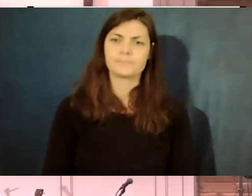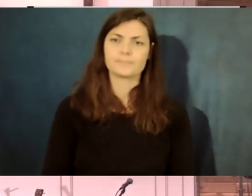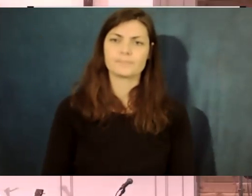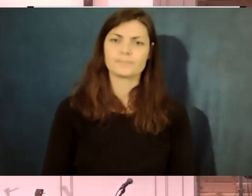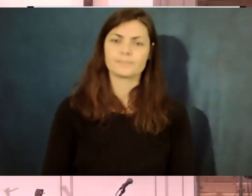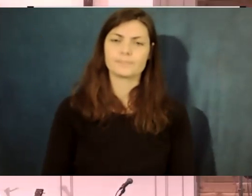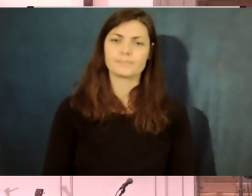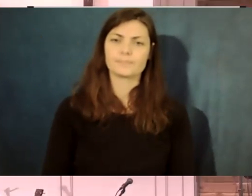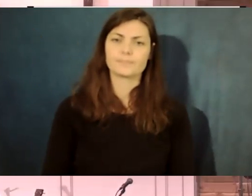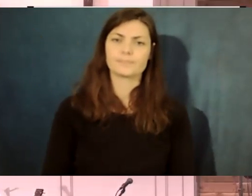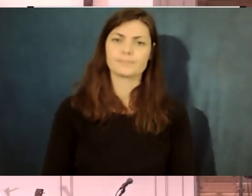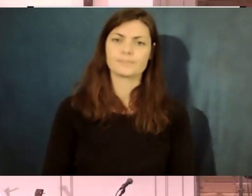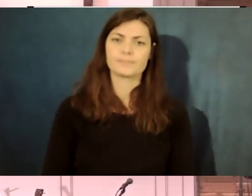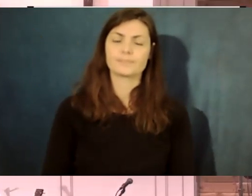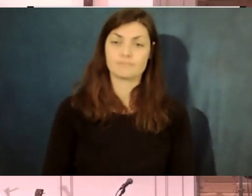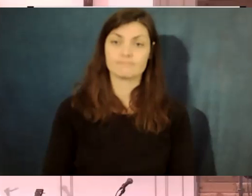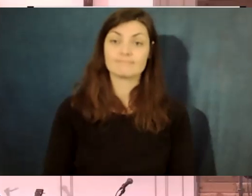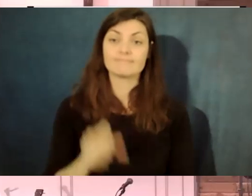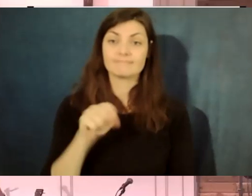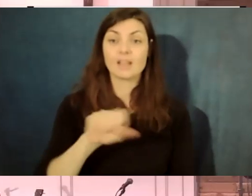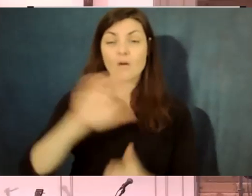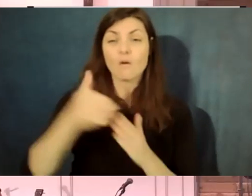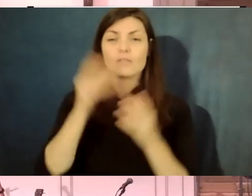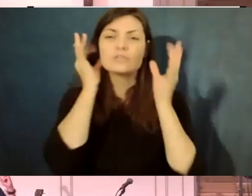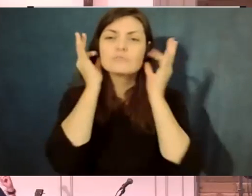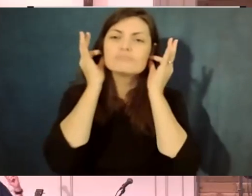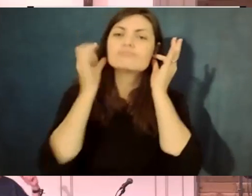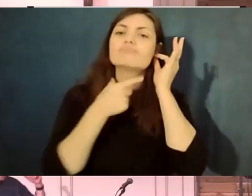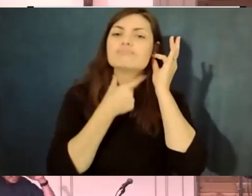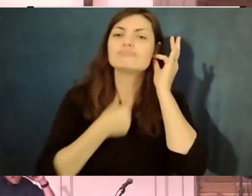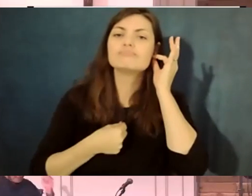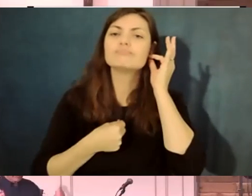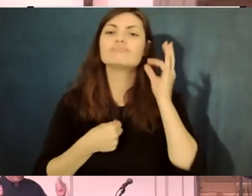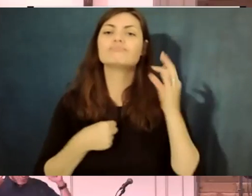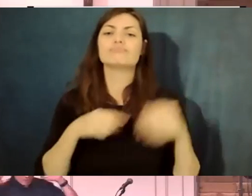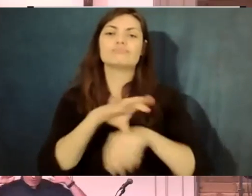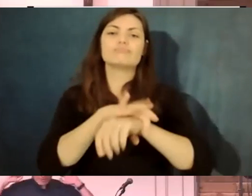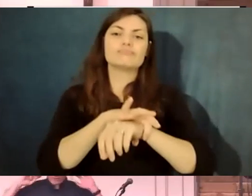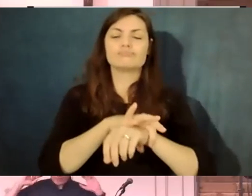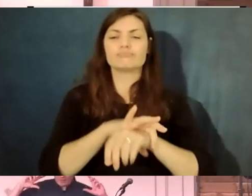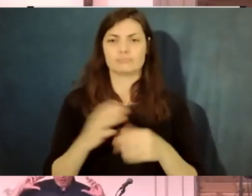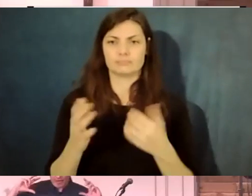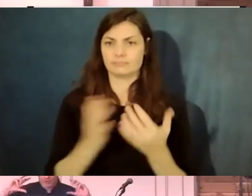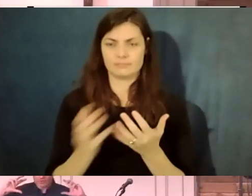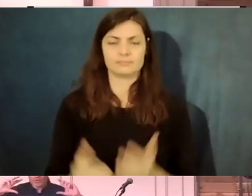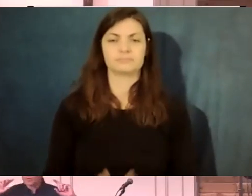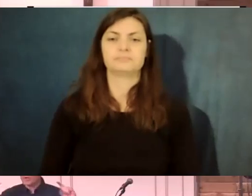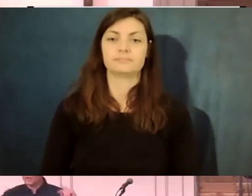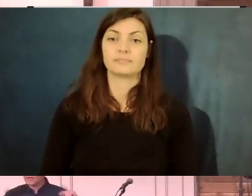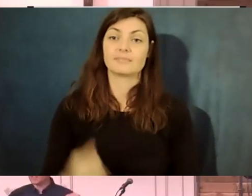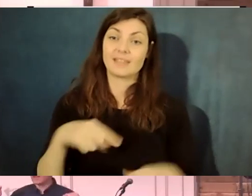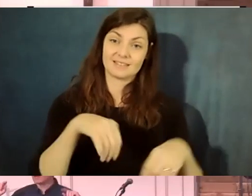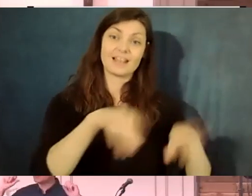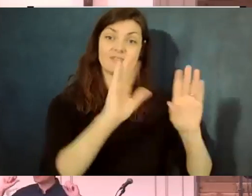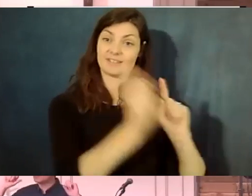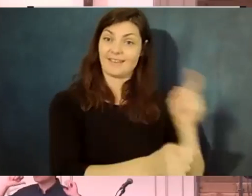How did they make it? Yeah, they took all this jewelry. They sacrificed. Here's the thing about idols. When we